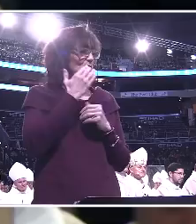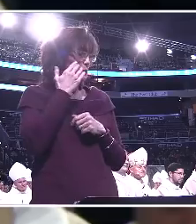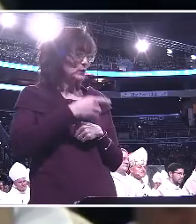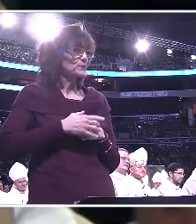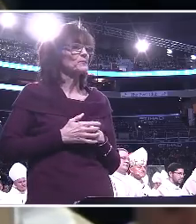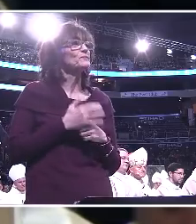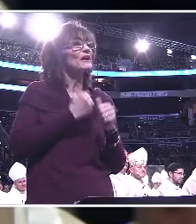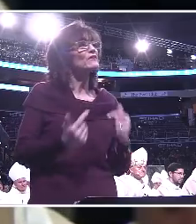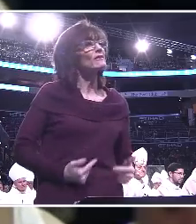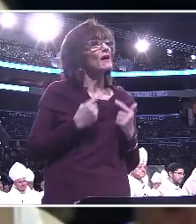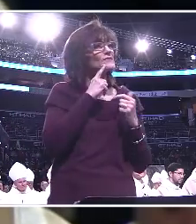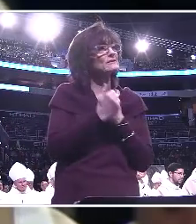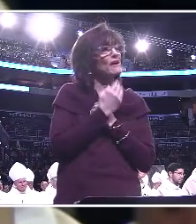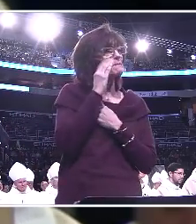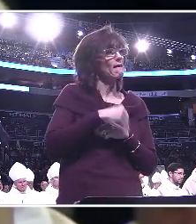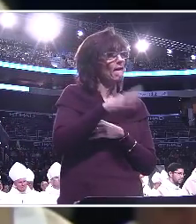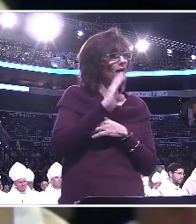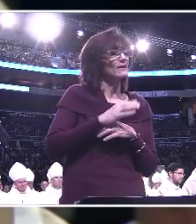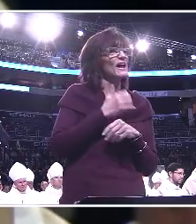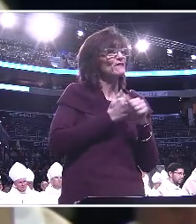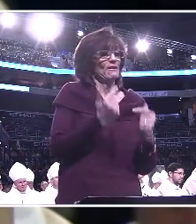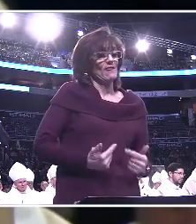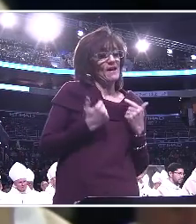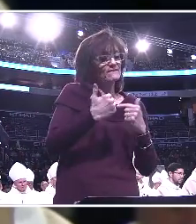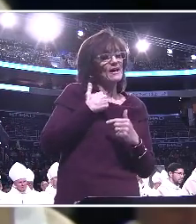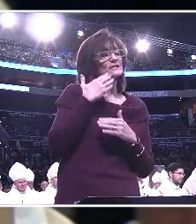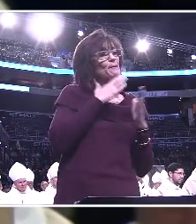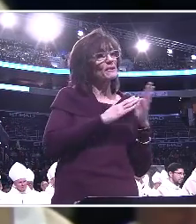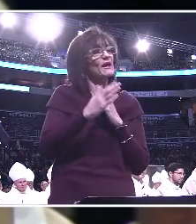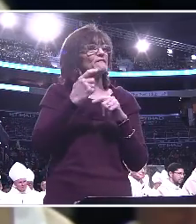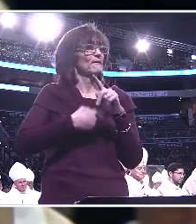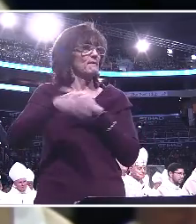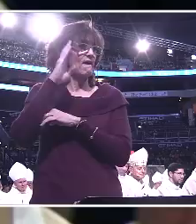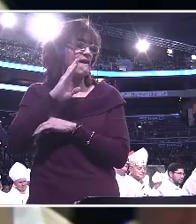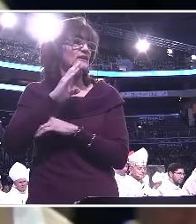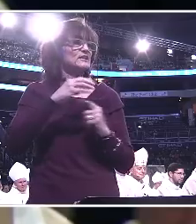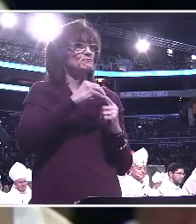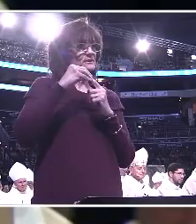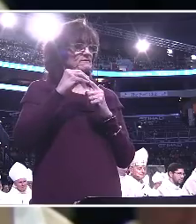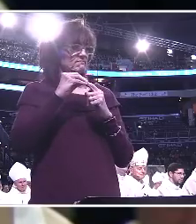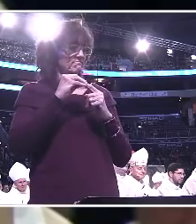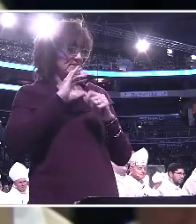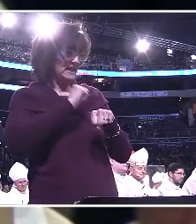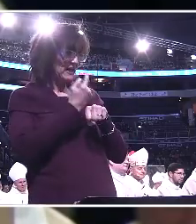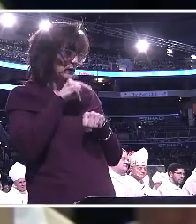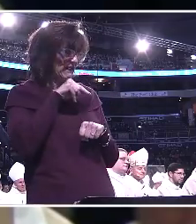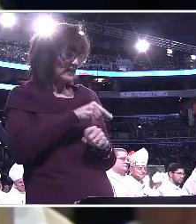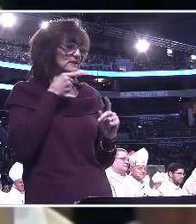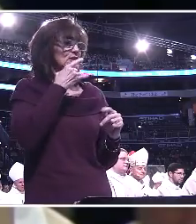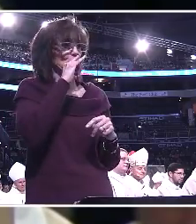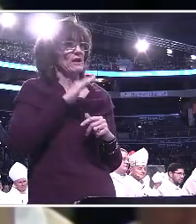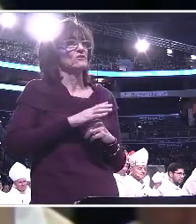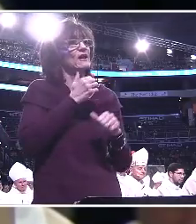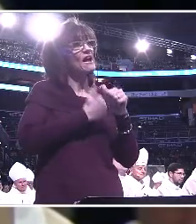is loved by God. Every life has a plan from God, a plan uniquely set apart for this child. And every